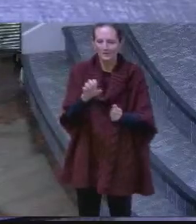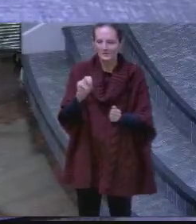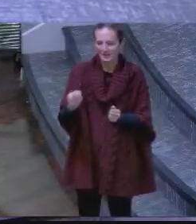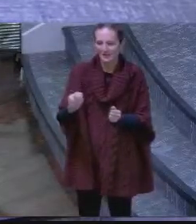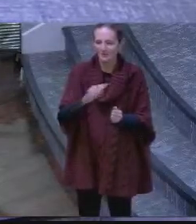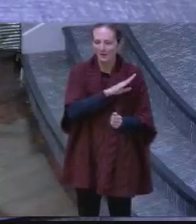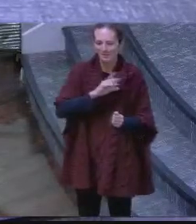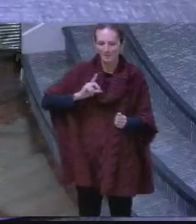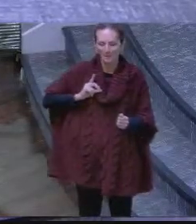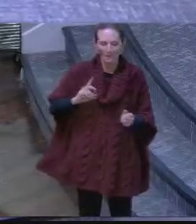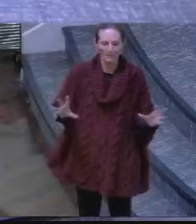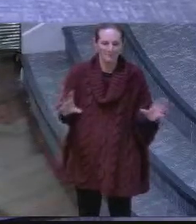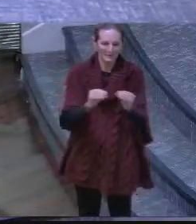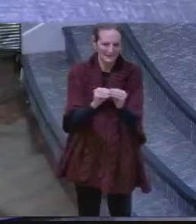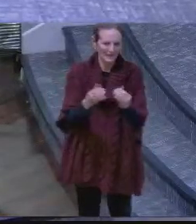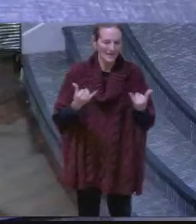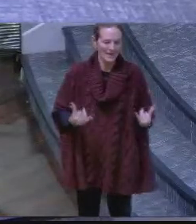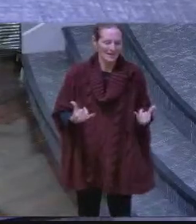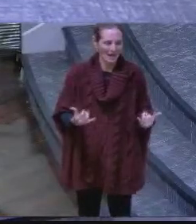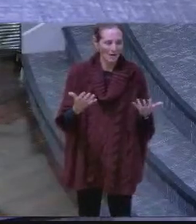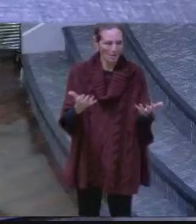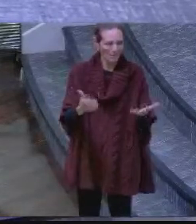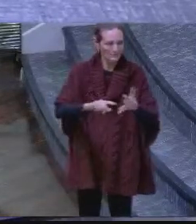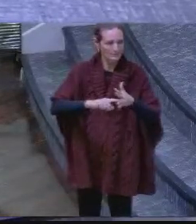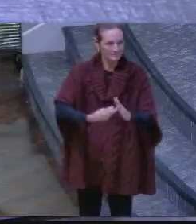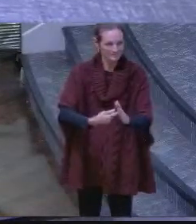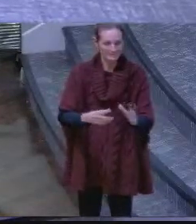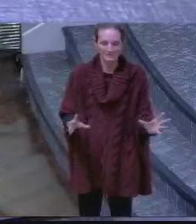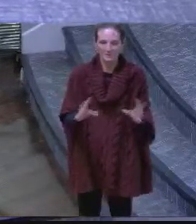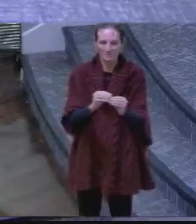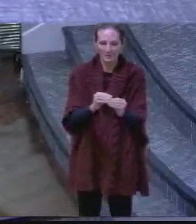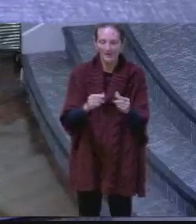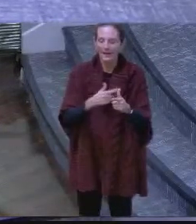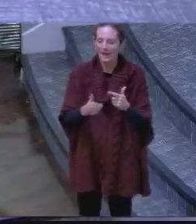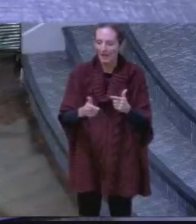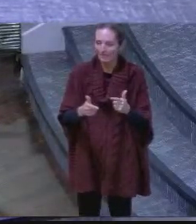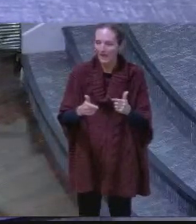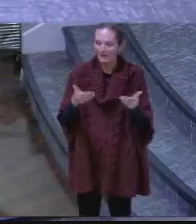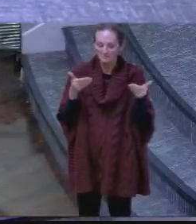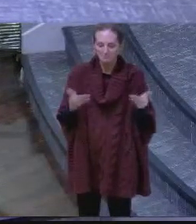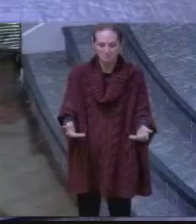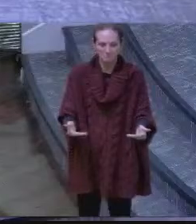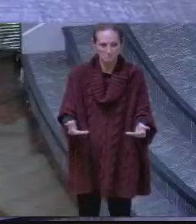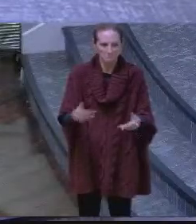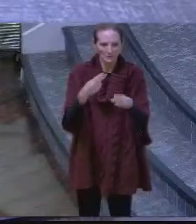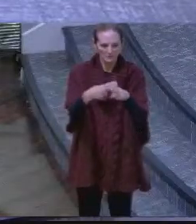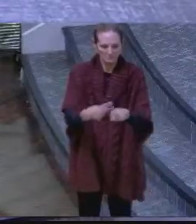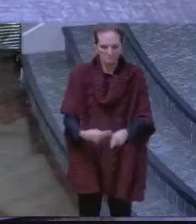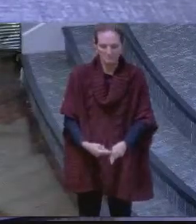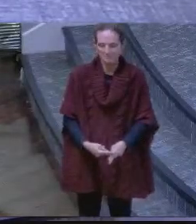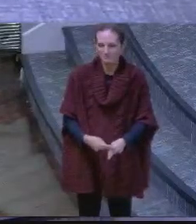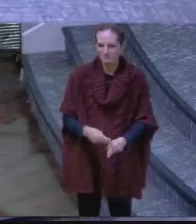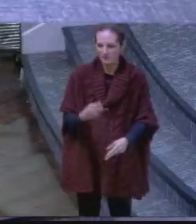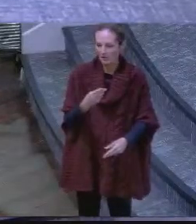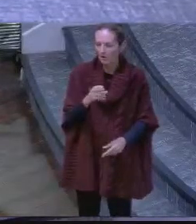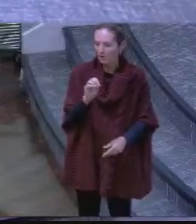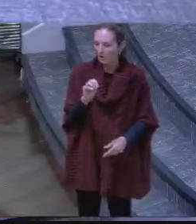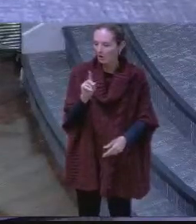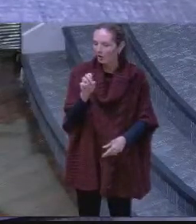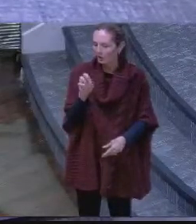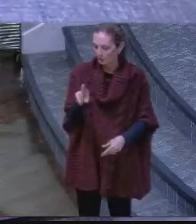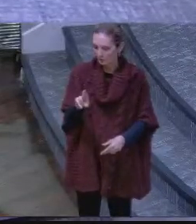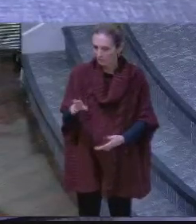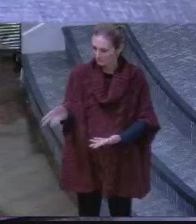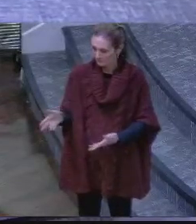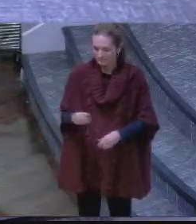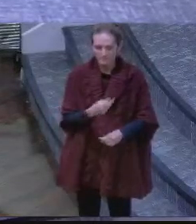meeting. I'd like to call the meeting to order and then proceed with roll call. Dr. Hooker? Yes, Madam Chair. Ms.